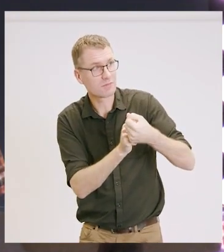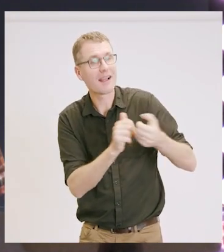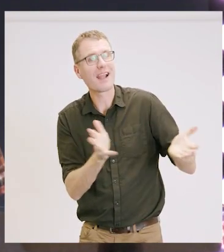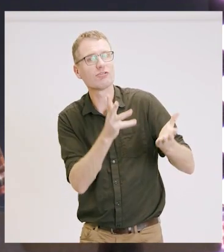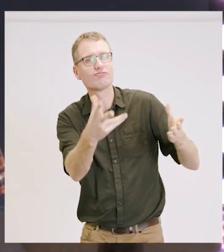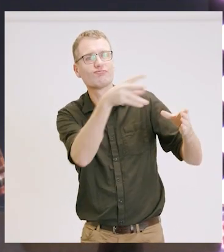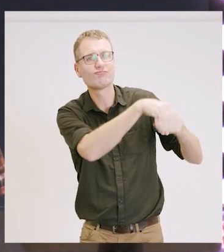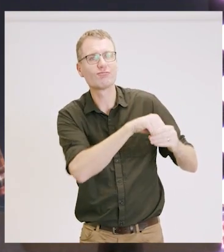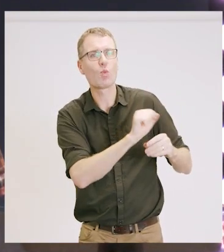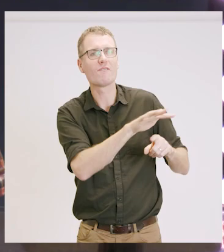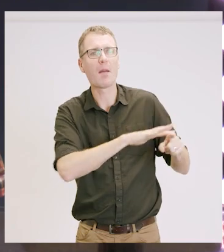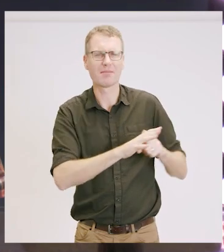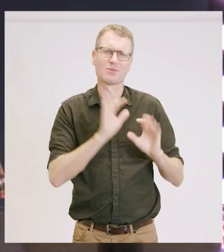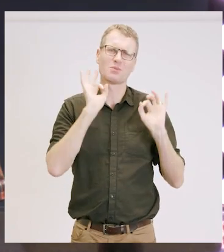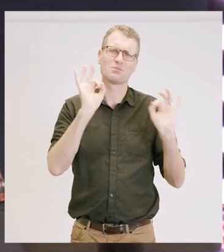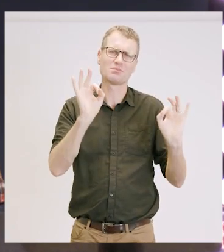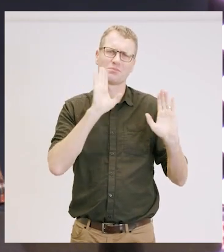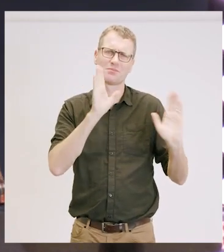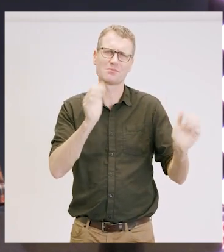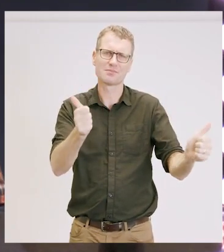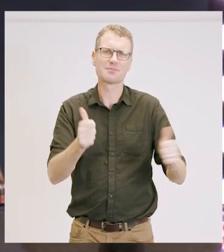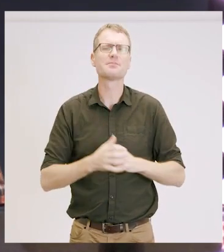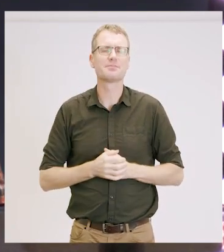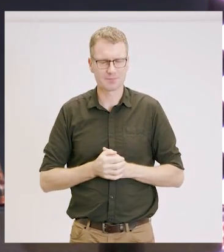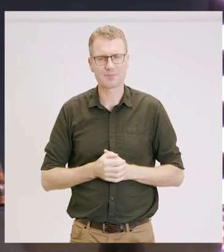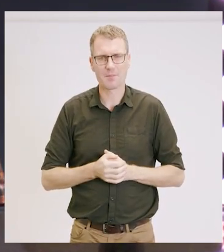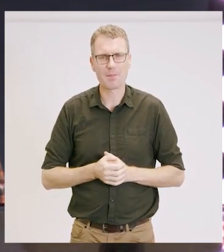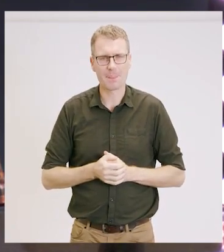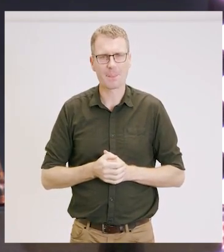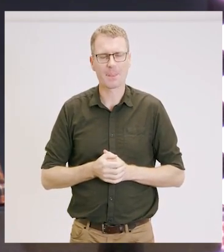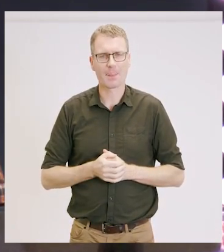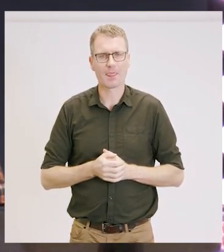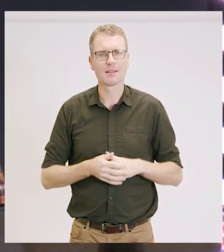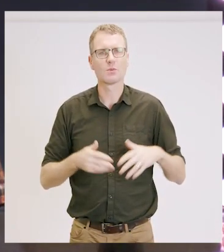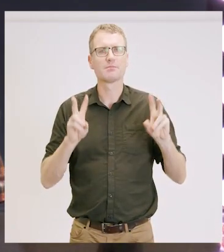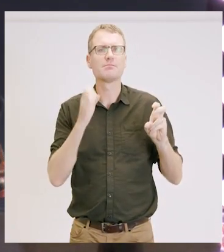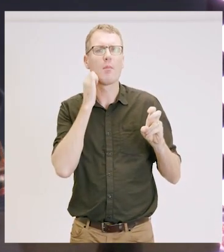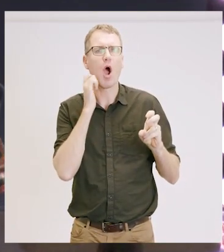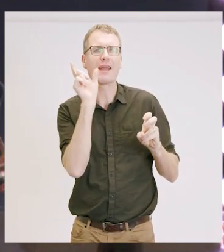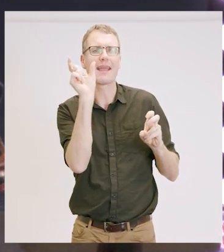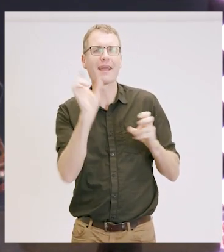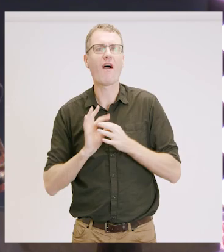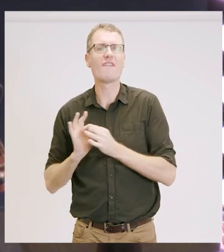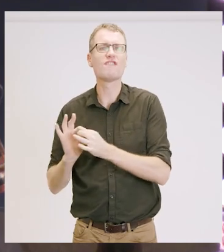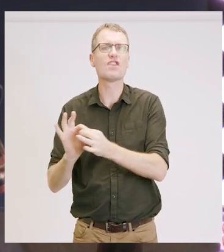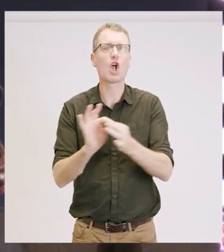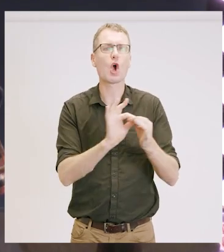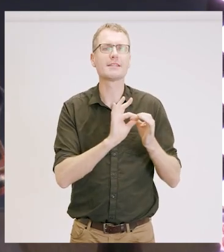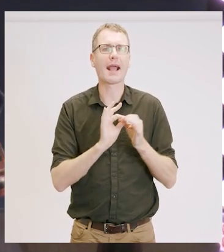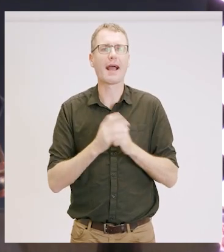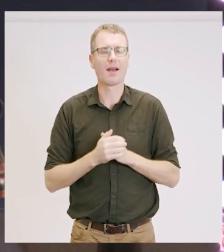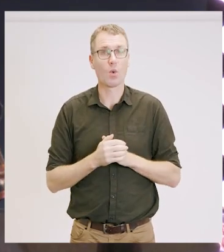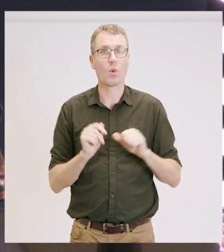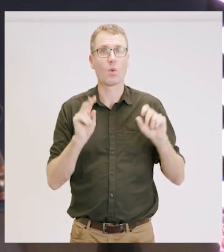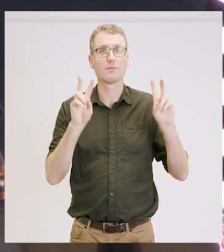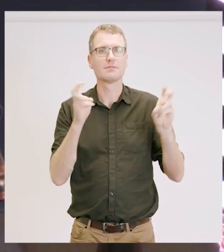them? Can you care for them and can you make them part of your family as well? Don't you think that's an awesome thing?